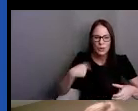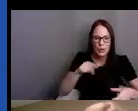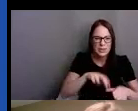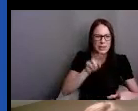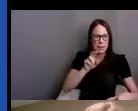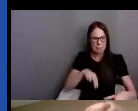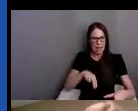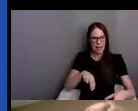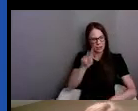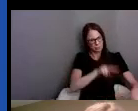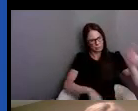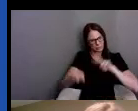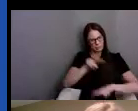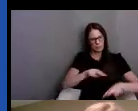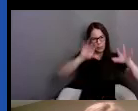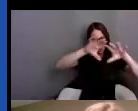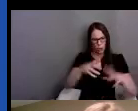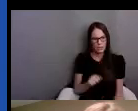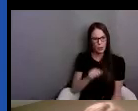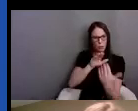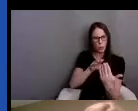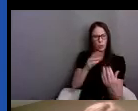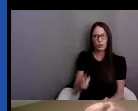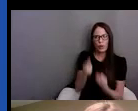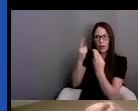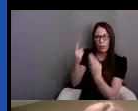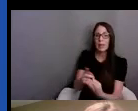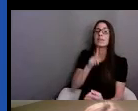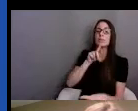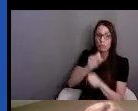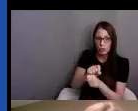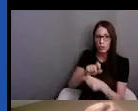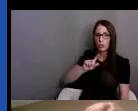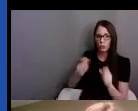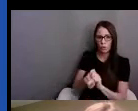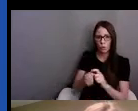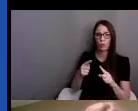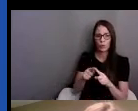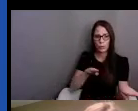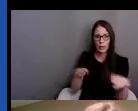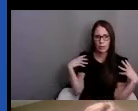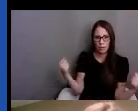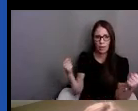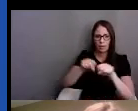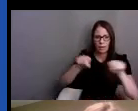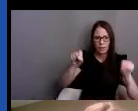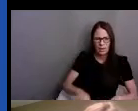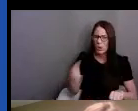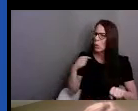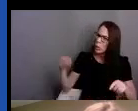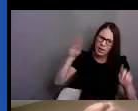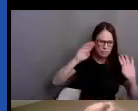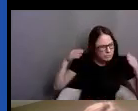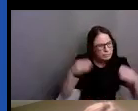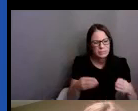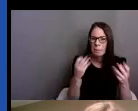and recommend some real reform to the behavioral health system. We've spent many, many years sort of creating a Band-Aid approach